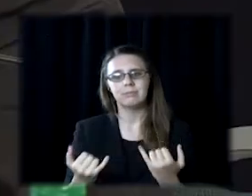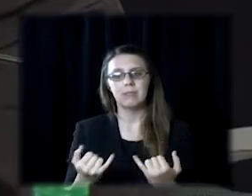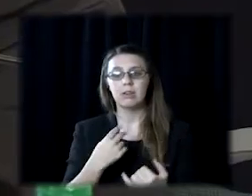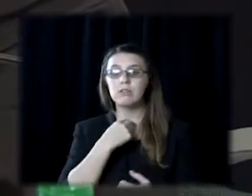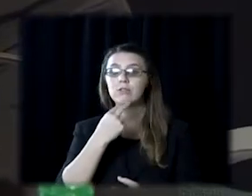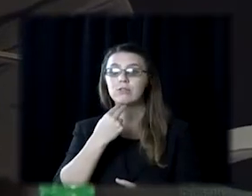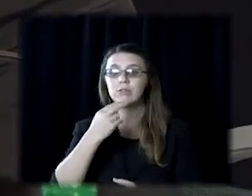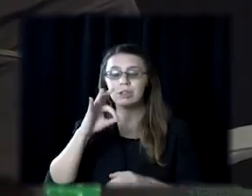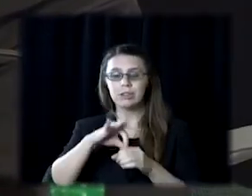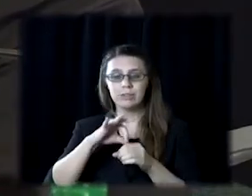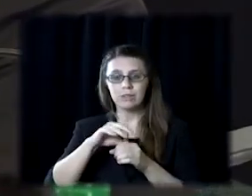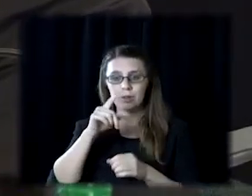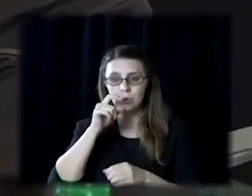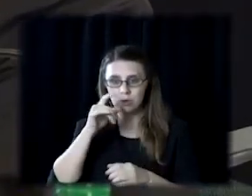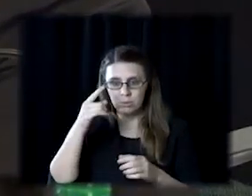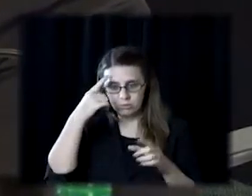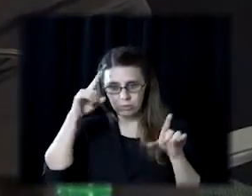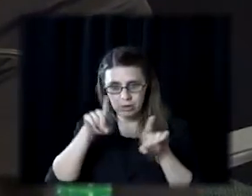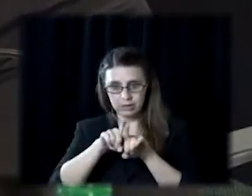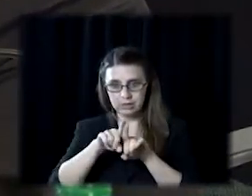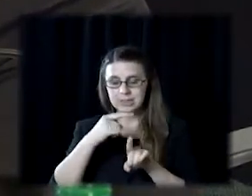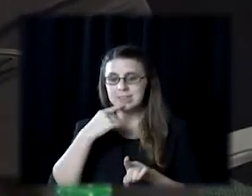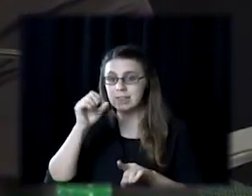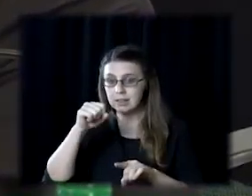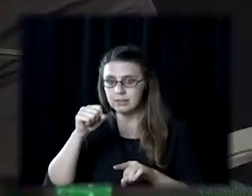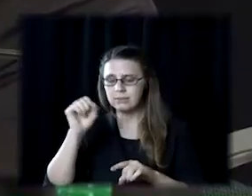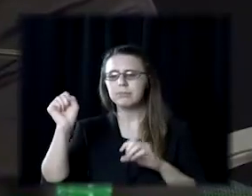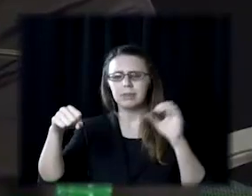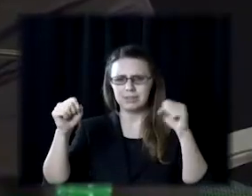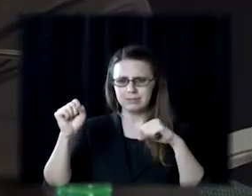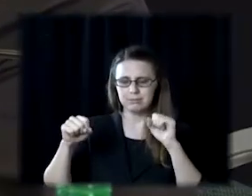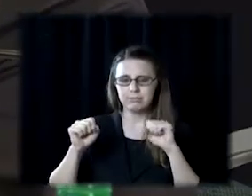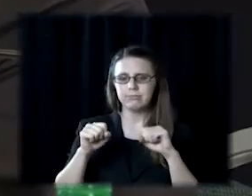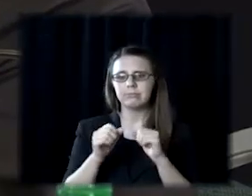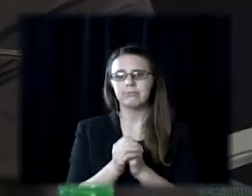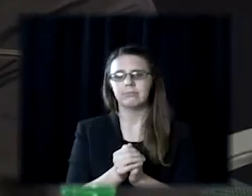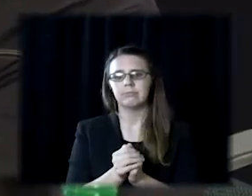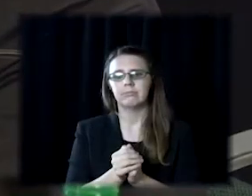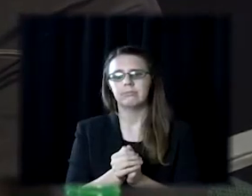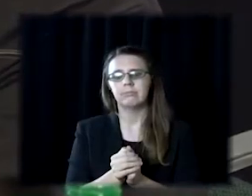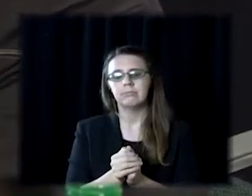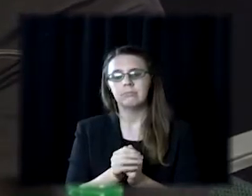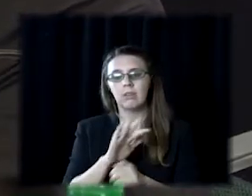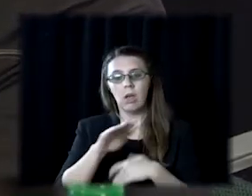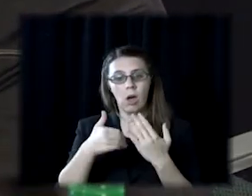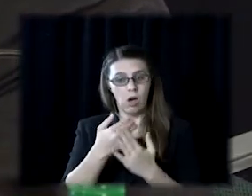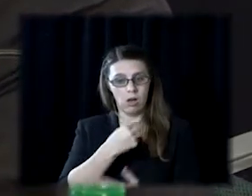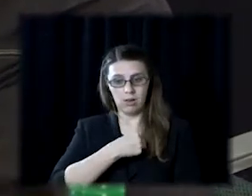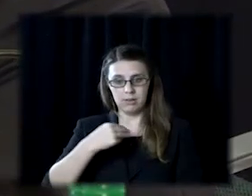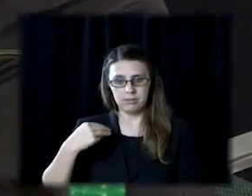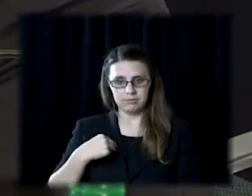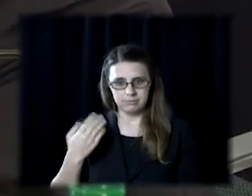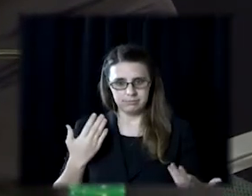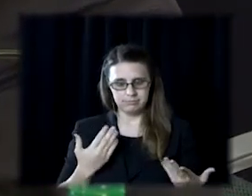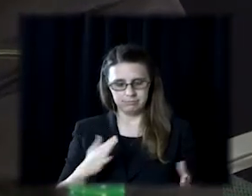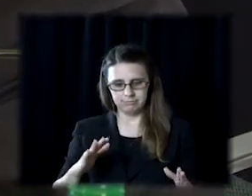vote. Those in favor, please say yes. Yes. Yes. Yes. Yes. Okay. All members having you voted in favor